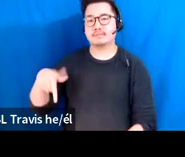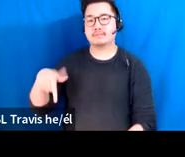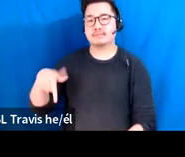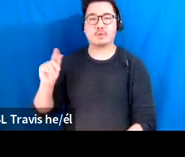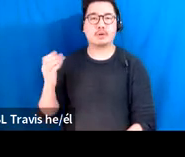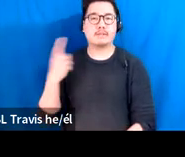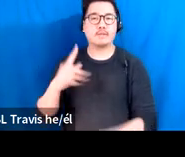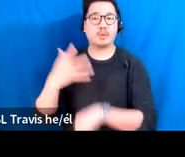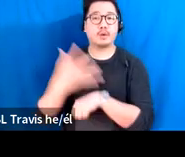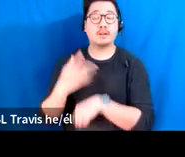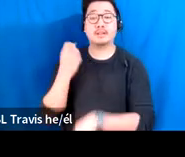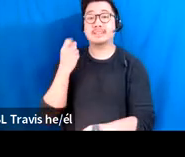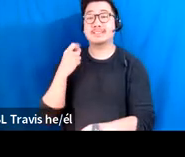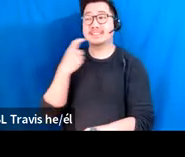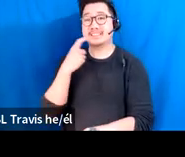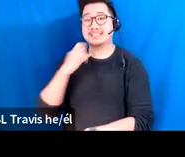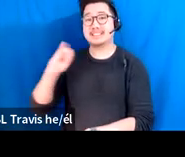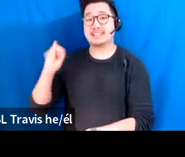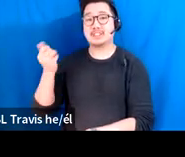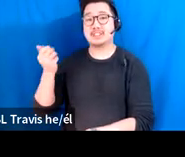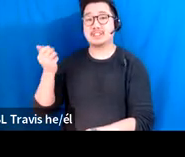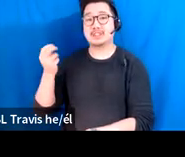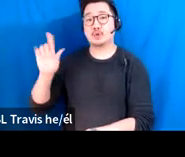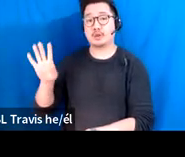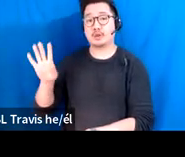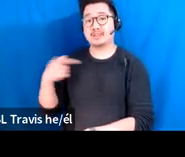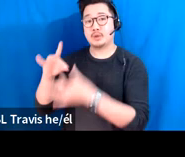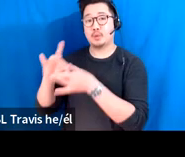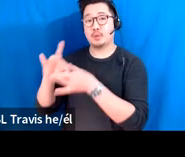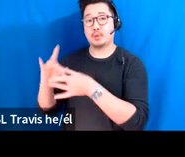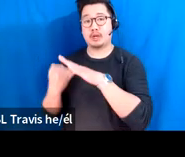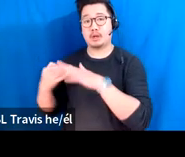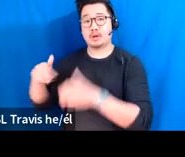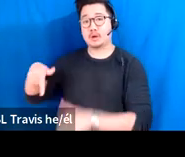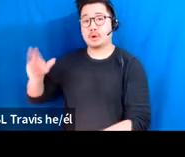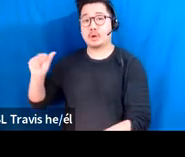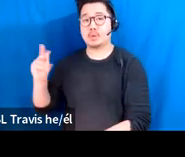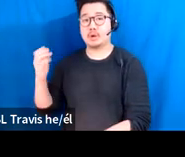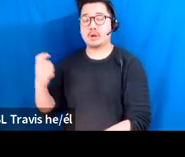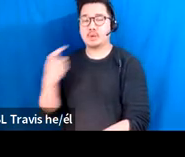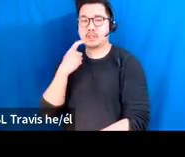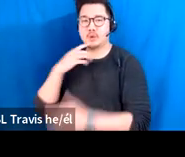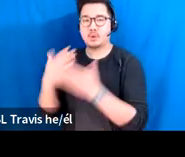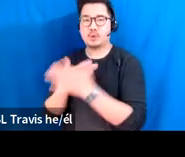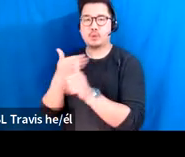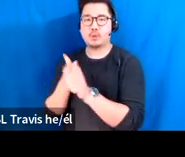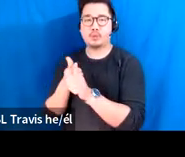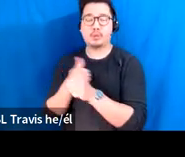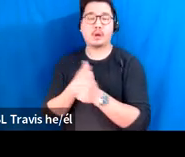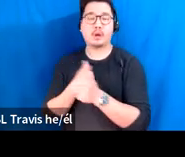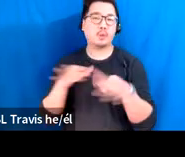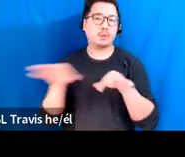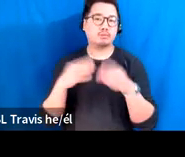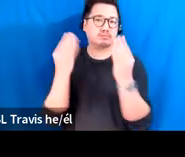updated guidance on january 21st regarding isolation and quarantine i want to be clear in this